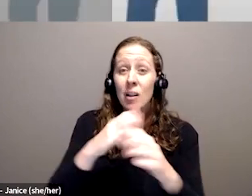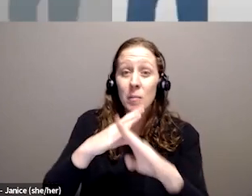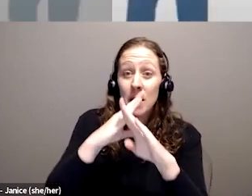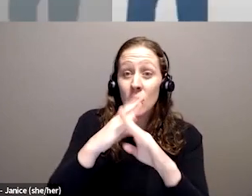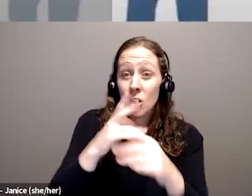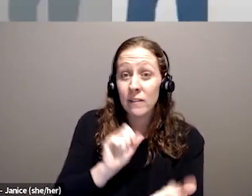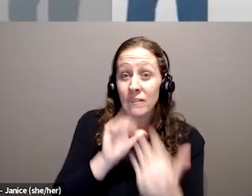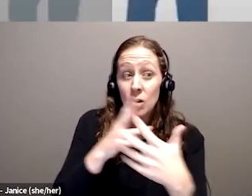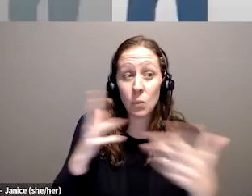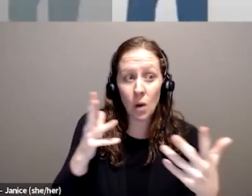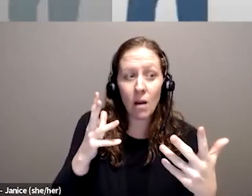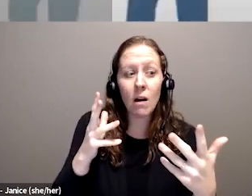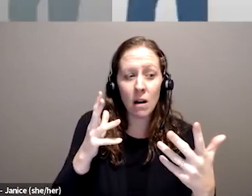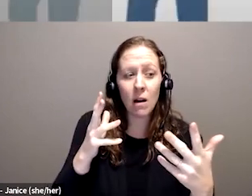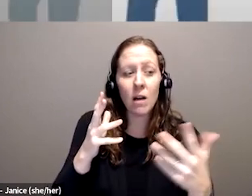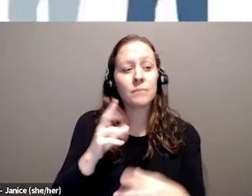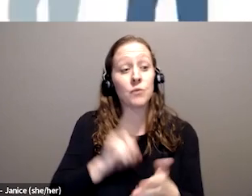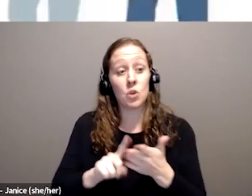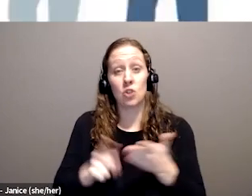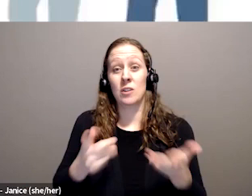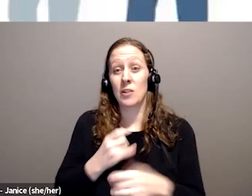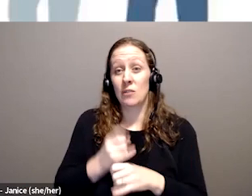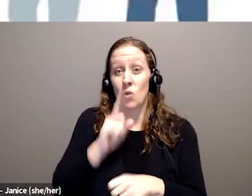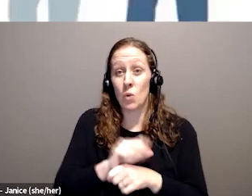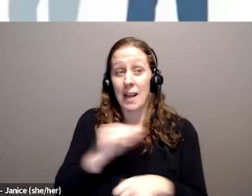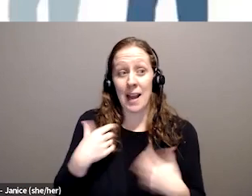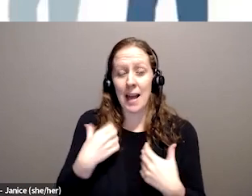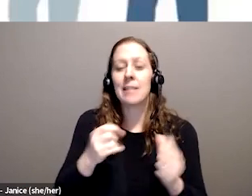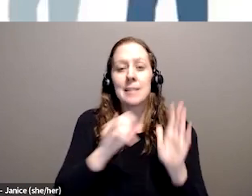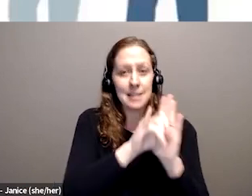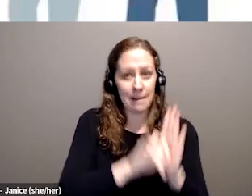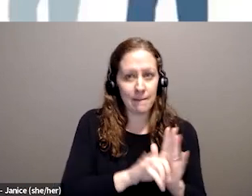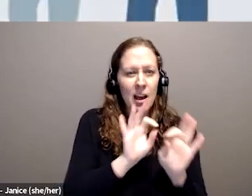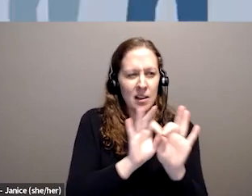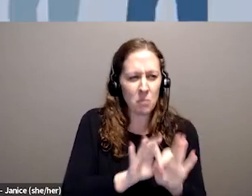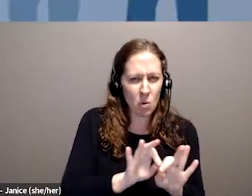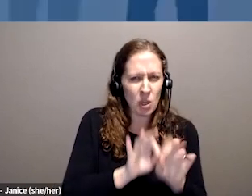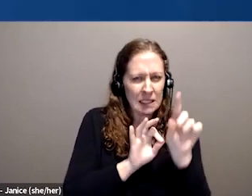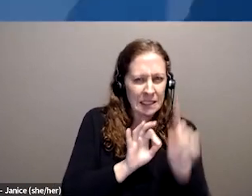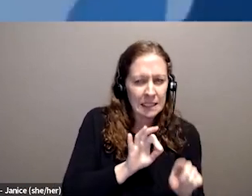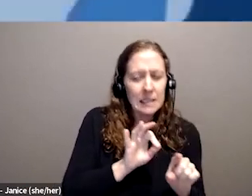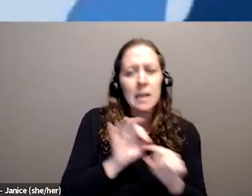for Work and Health have identified several key ones and some potential solutions.